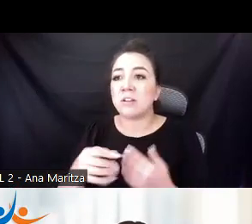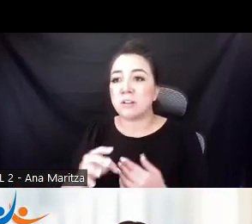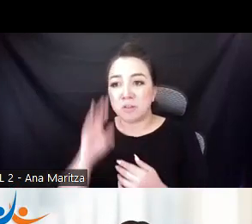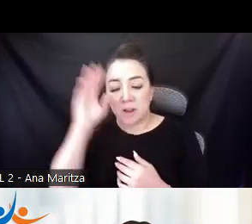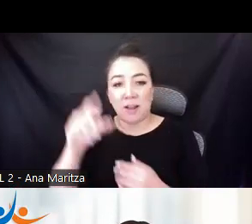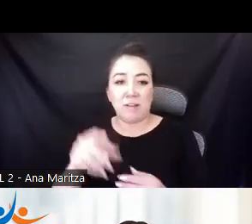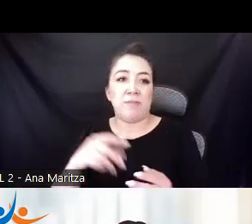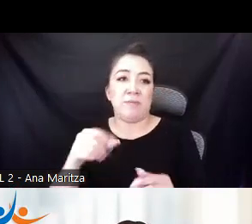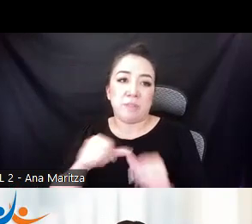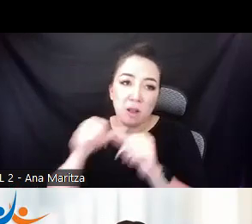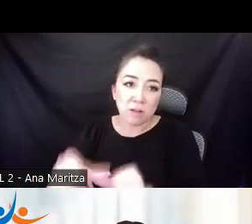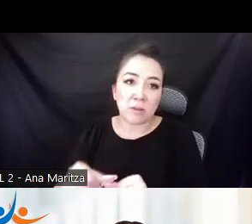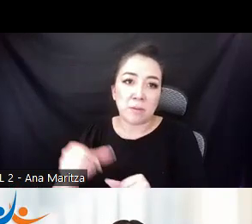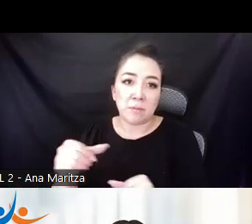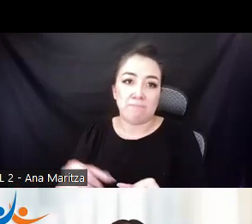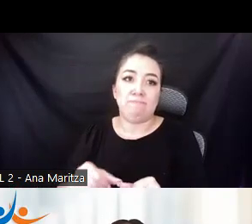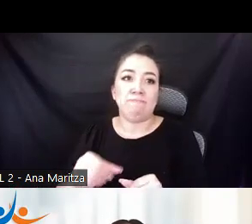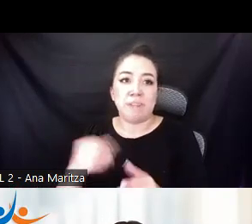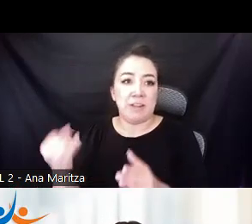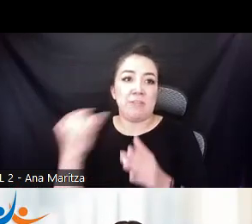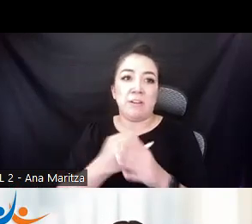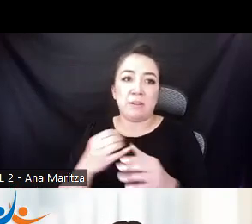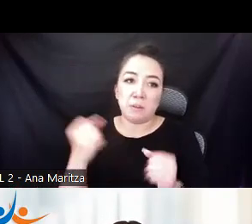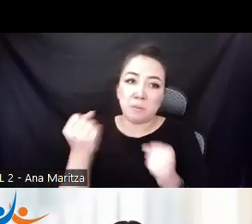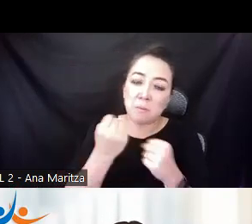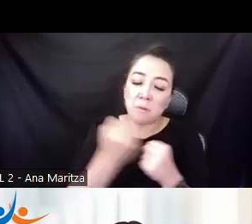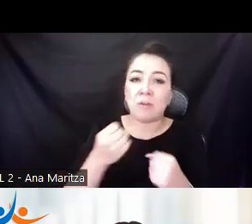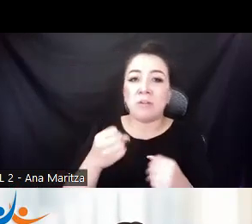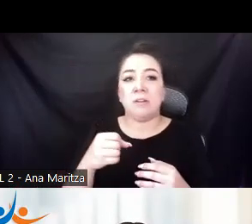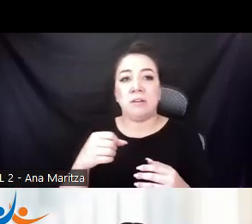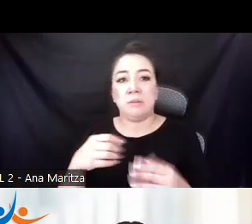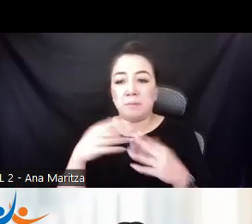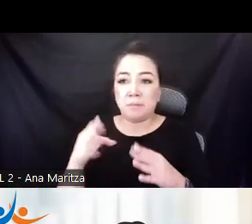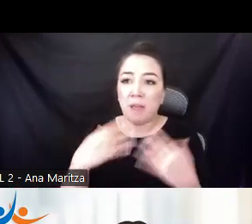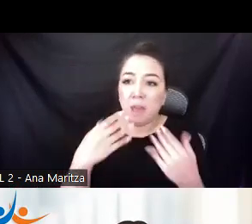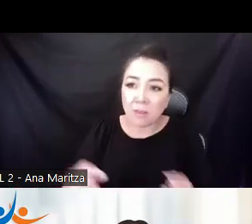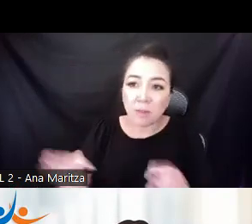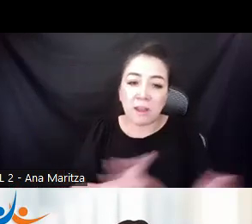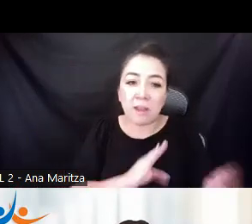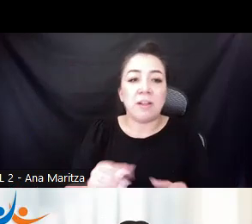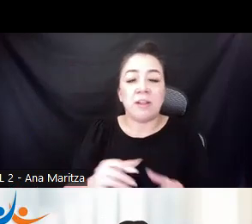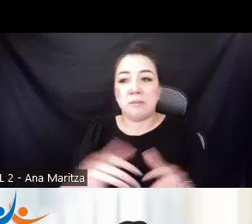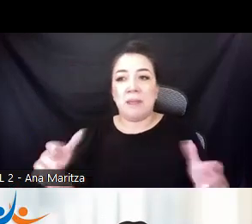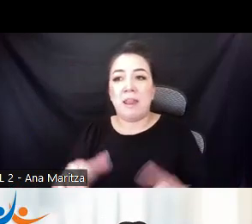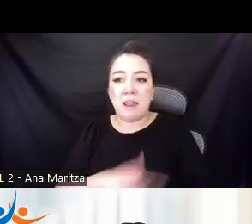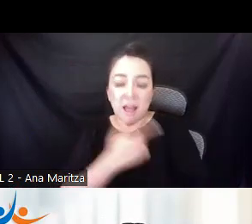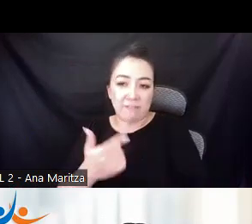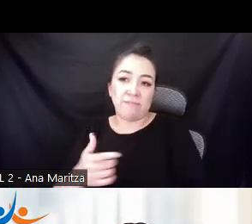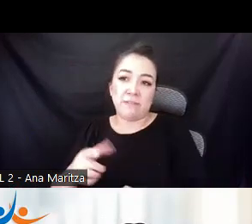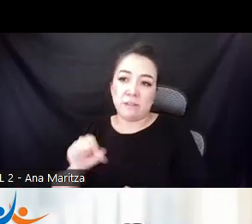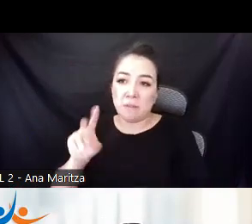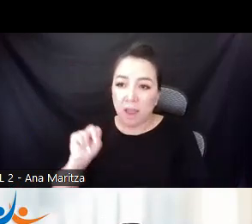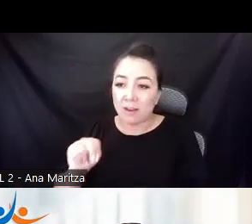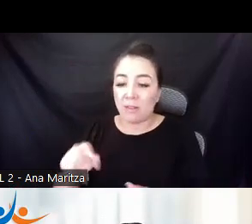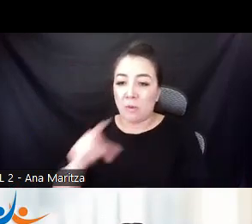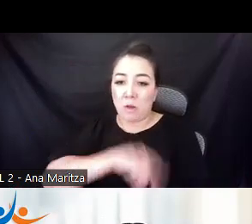place-based interventions that support healthy behaviors, reduce health costs, extend lifespans, and improve quality of life.